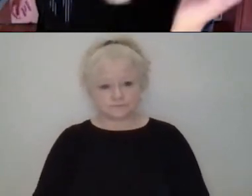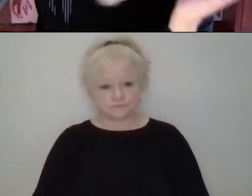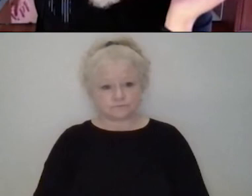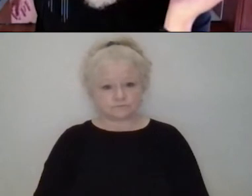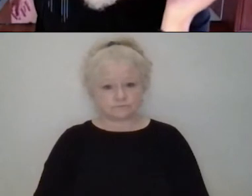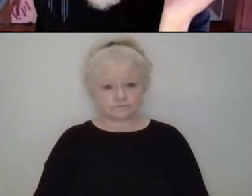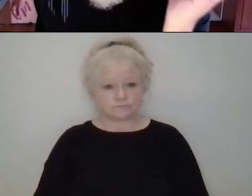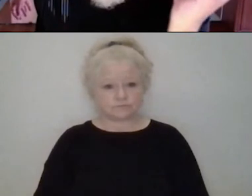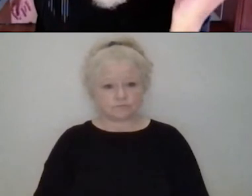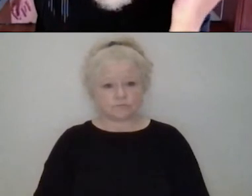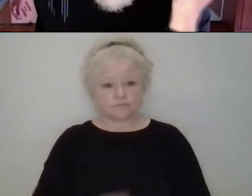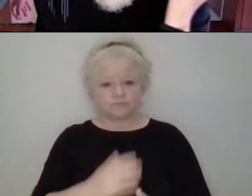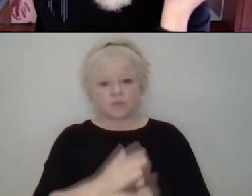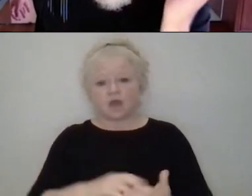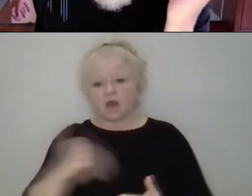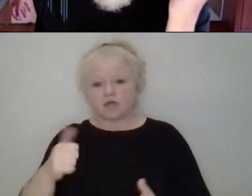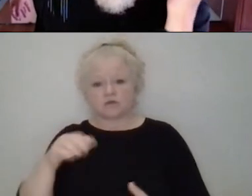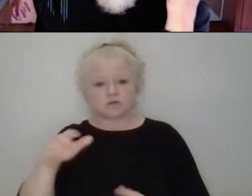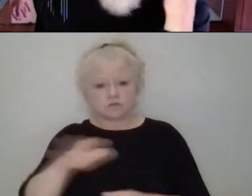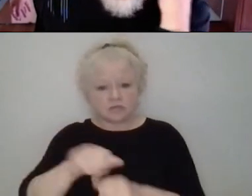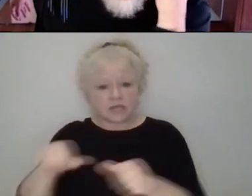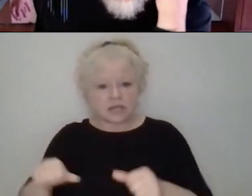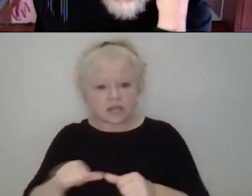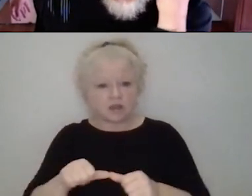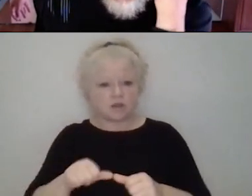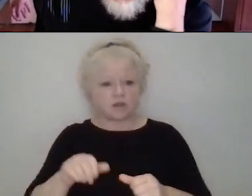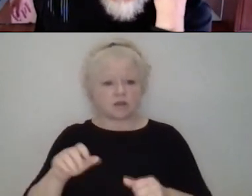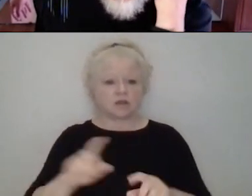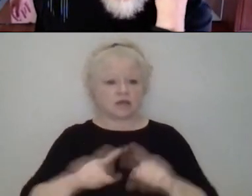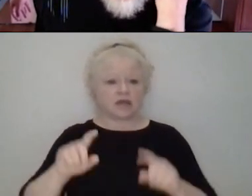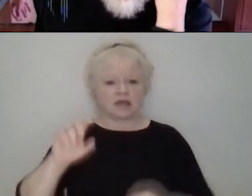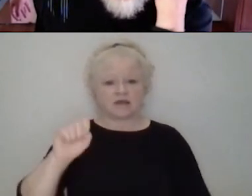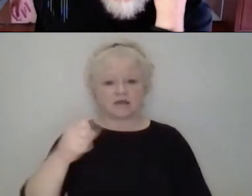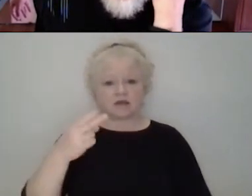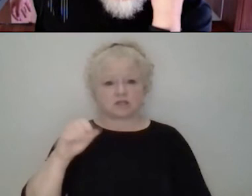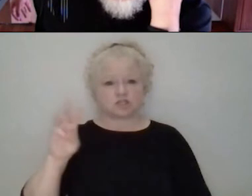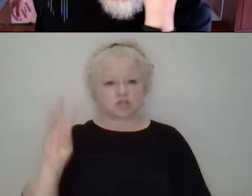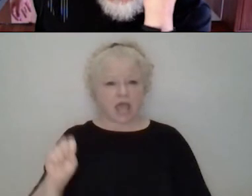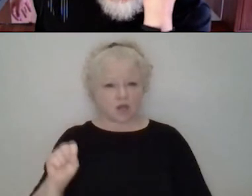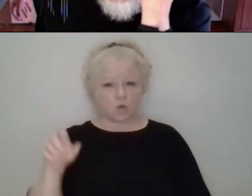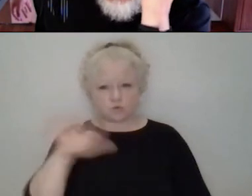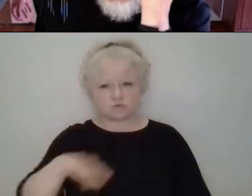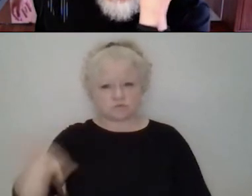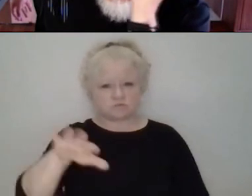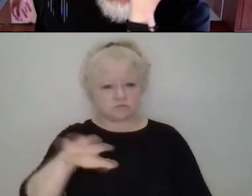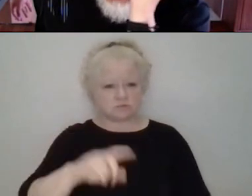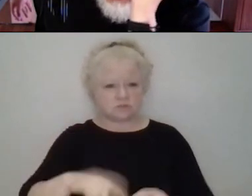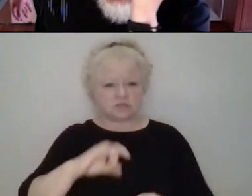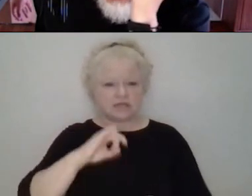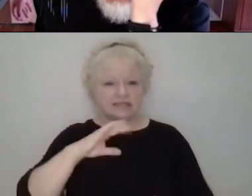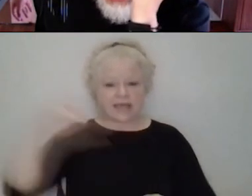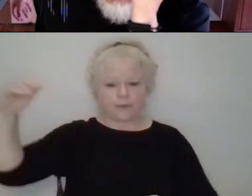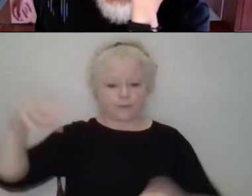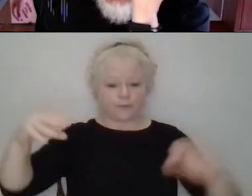is based on a book that I love, that is the In the Praise of Shadows of Tanizaki. Is how light can create